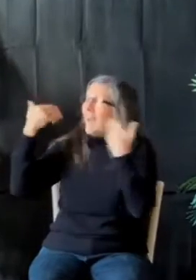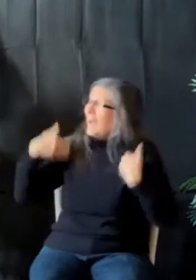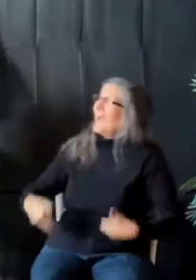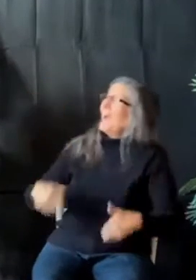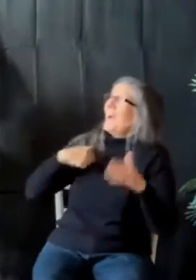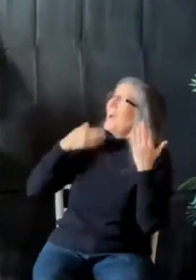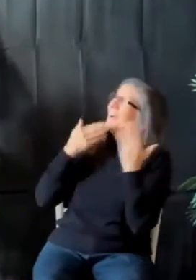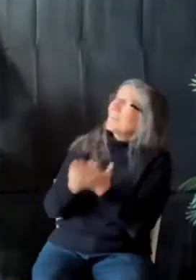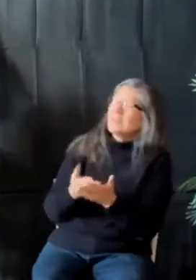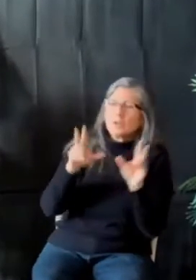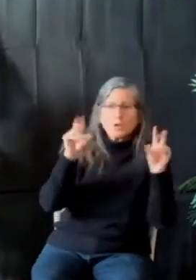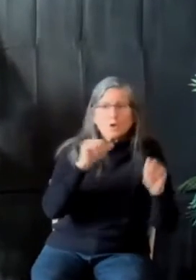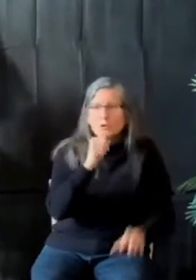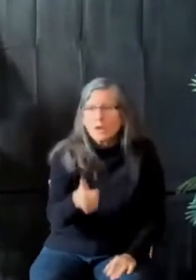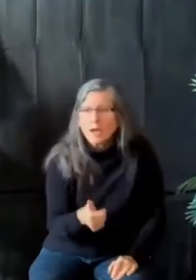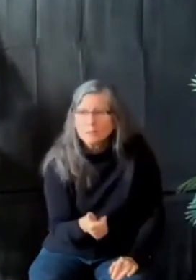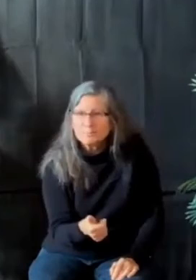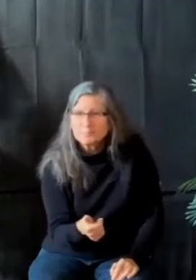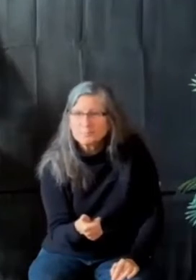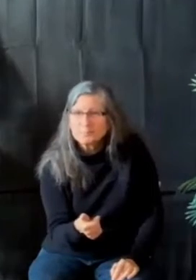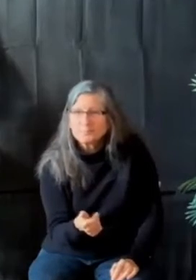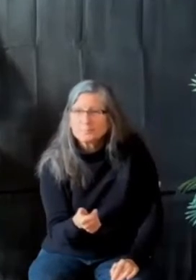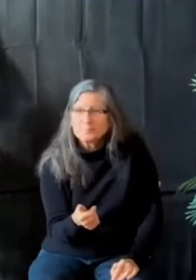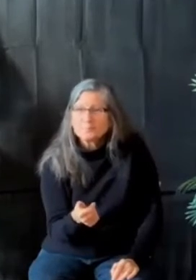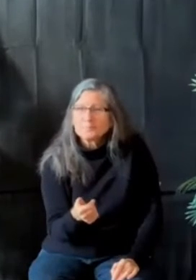I'm good. No, you're not.